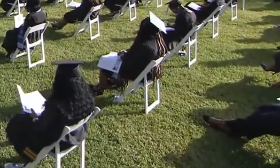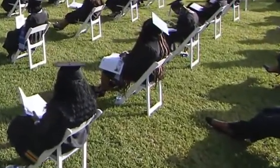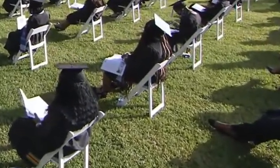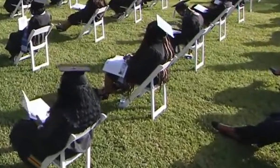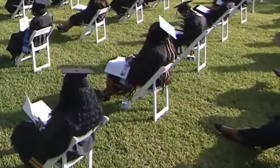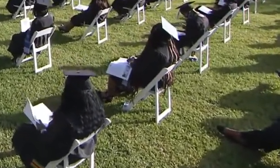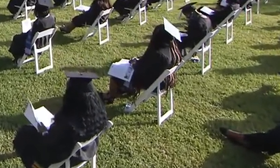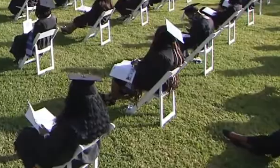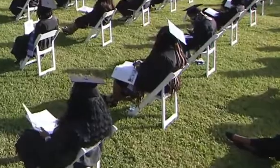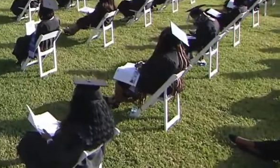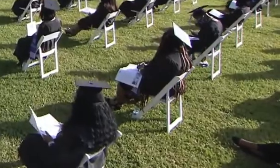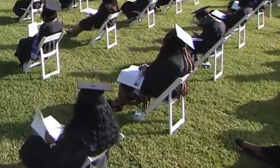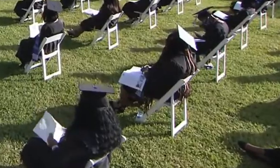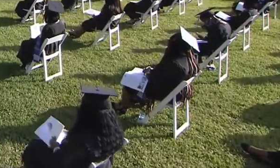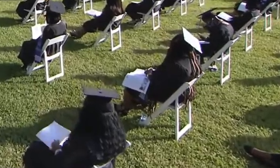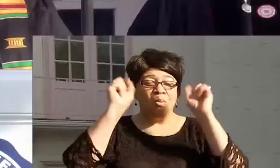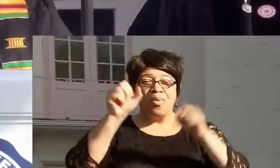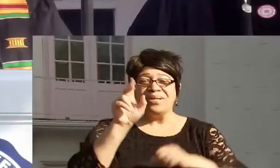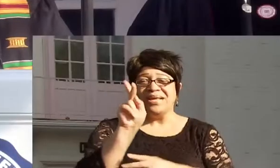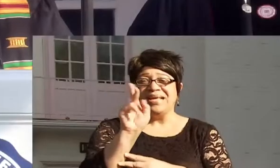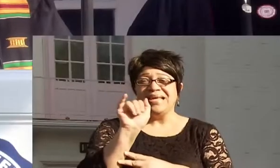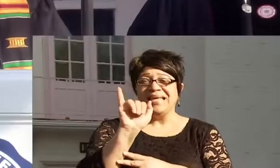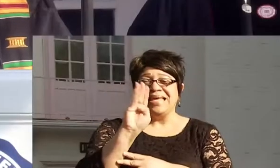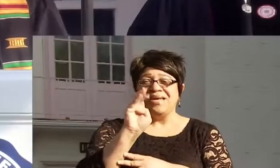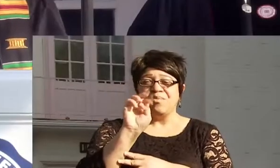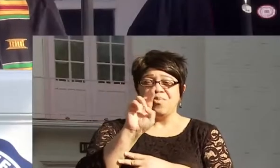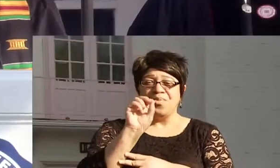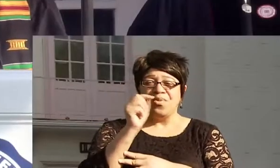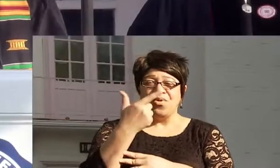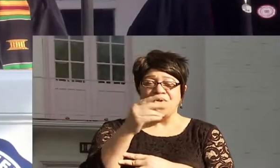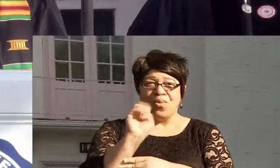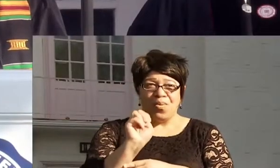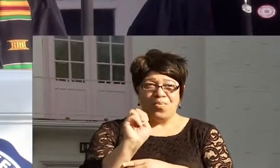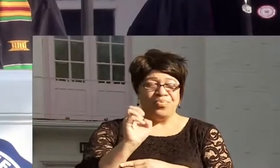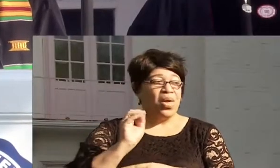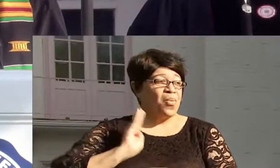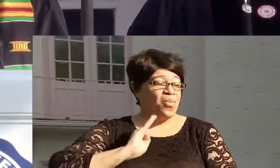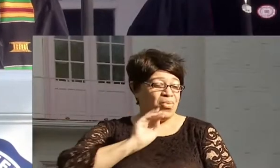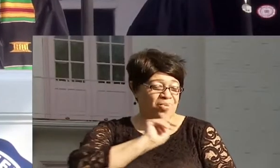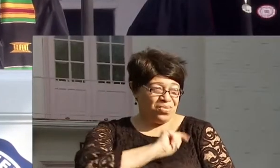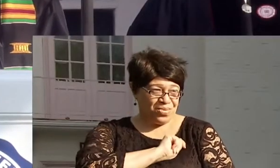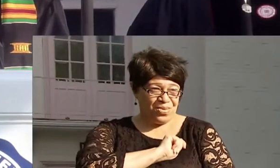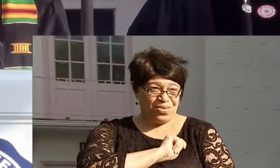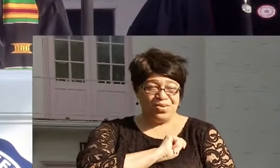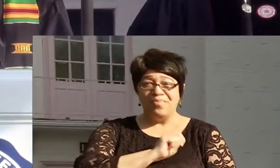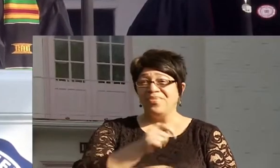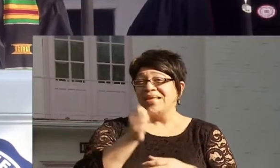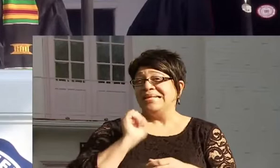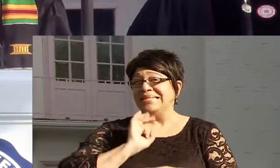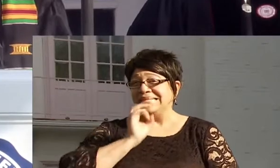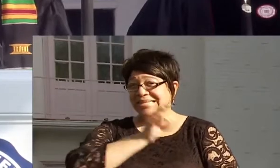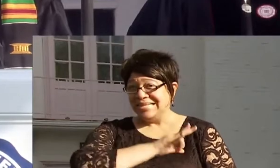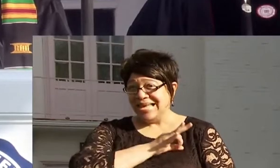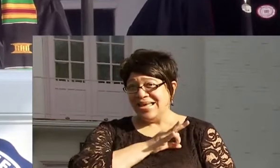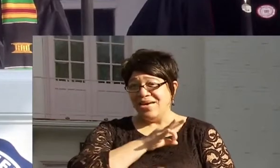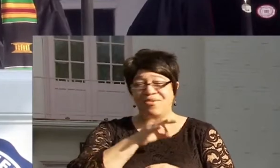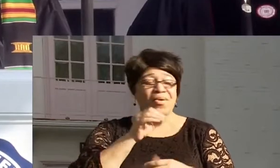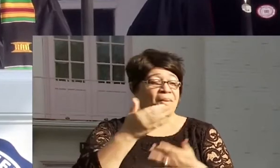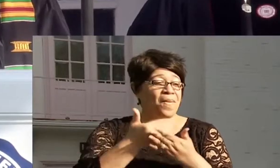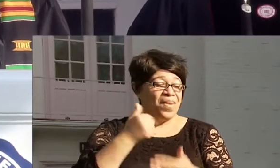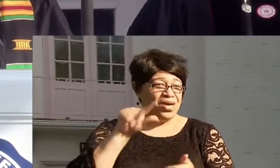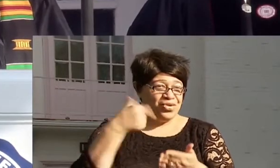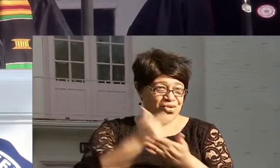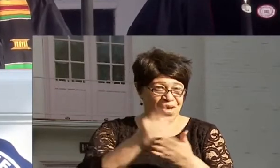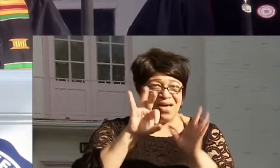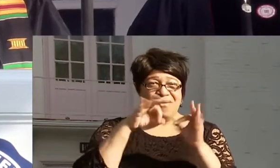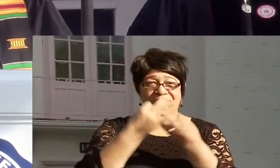Good morning, President Kimbrough, Board of Trustees, honored guests, faculty, staff, alumni, family, and